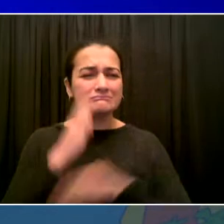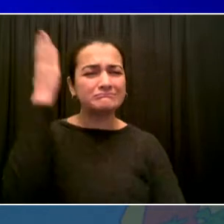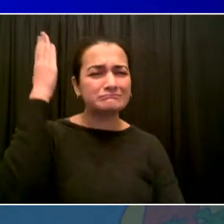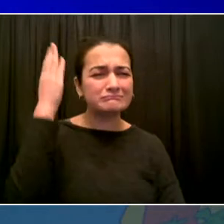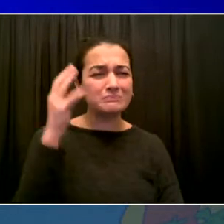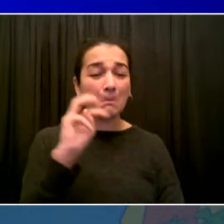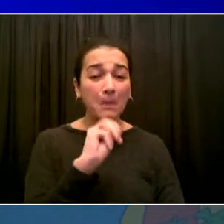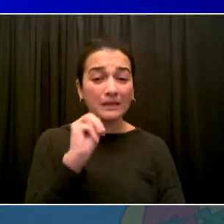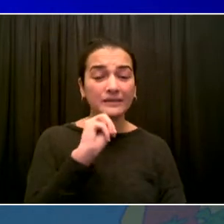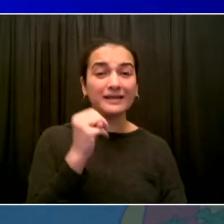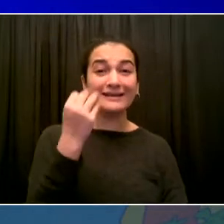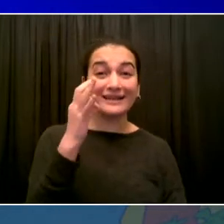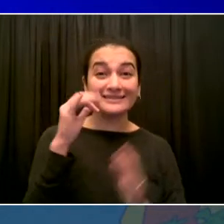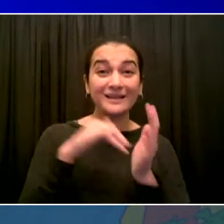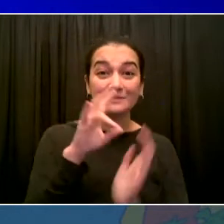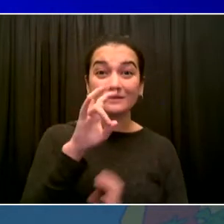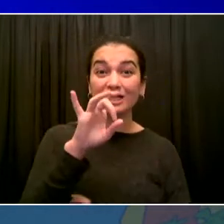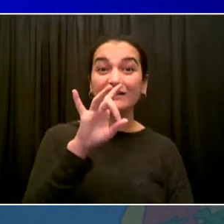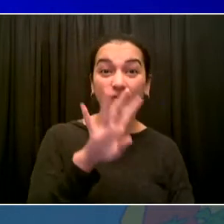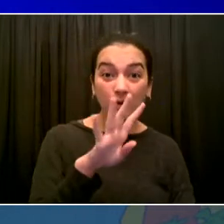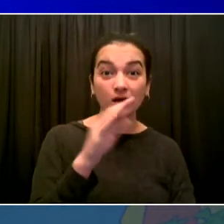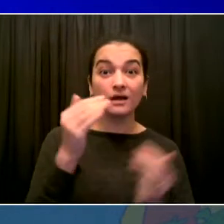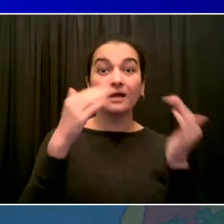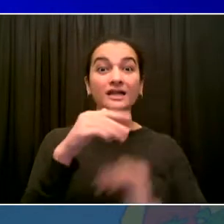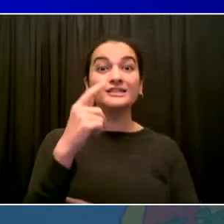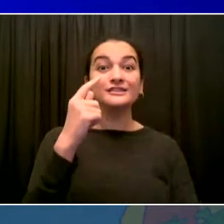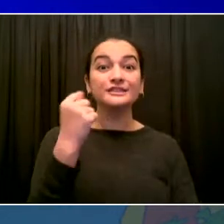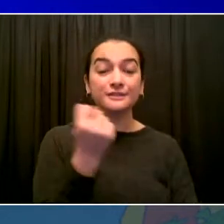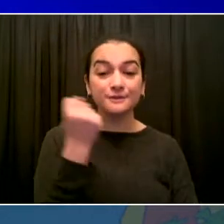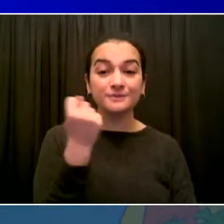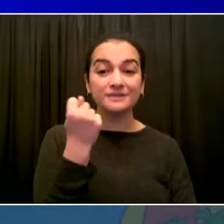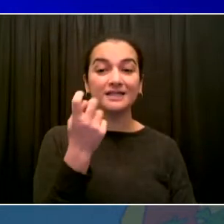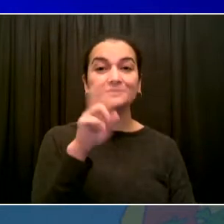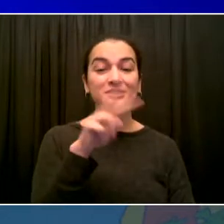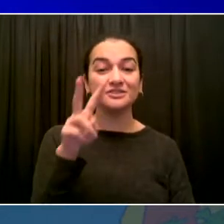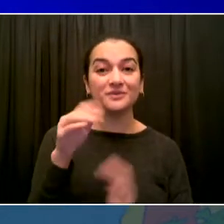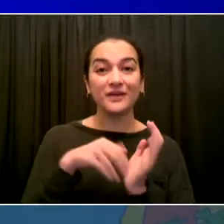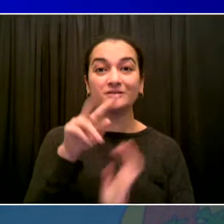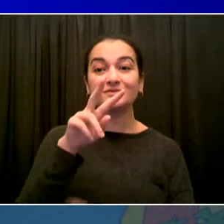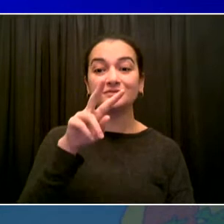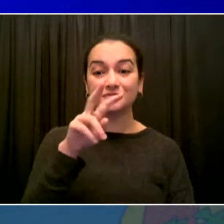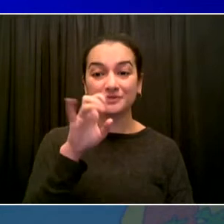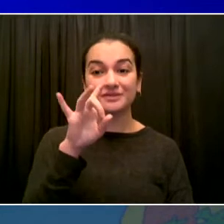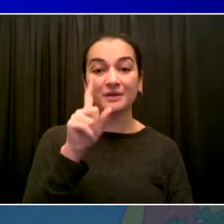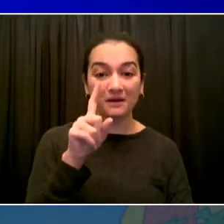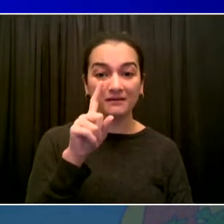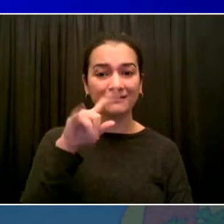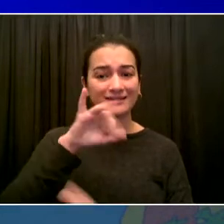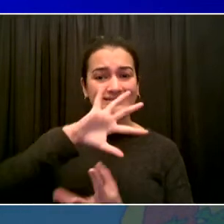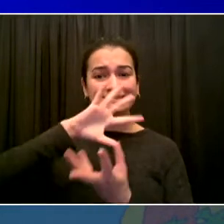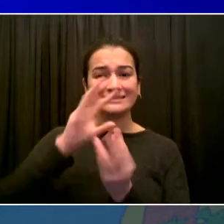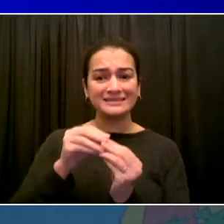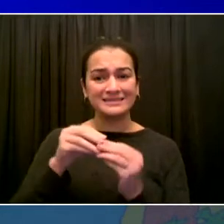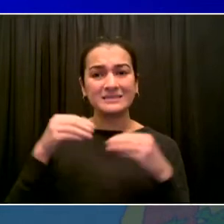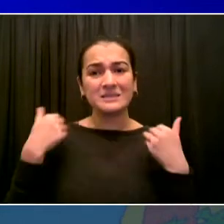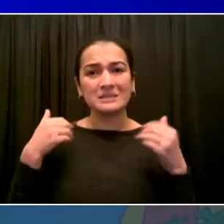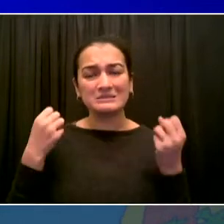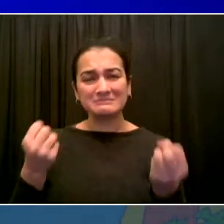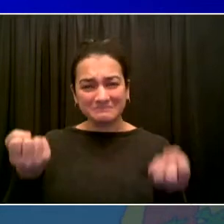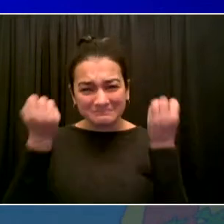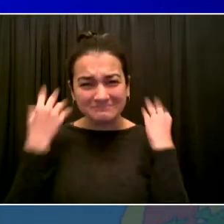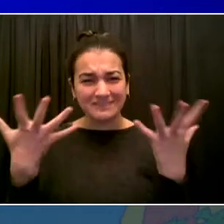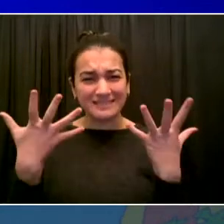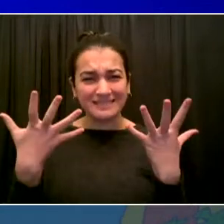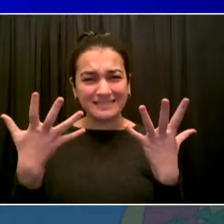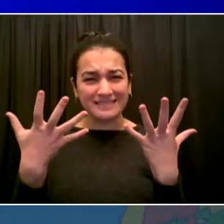keep going. Let's make today a great day for booster shots. Go out there and do it, whoever you are. Get a booster shot. It'll keep you safe. It'll